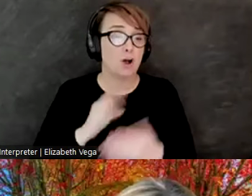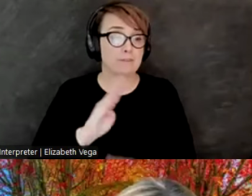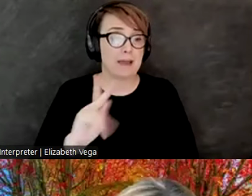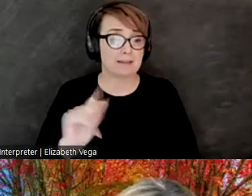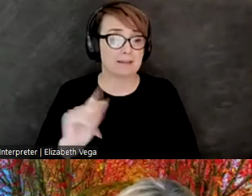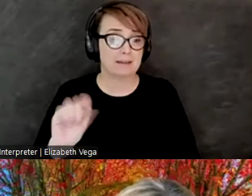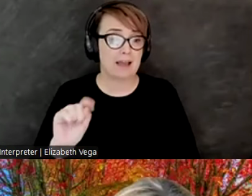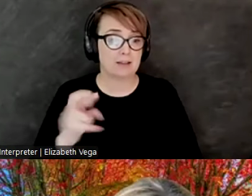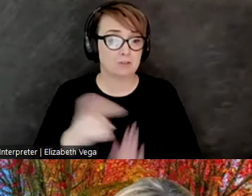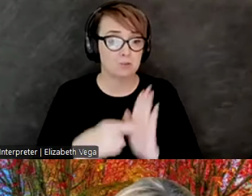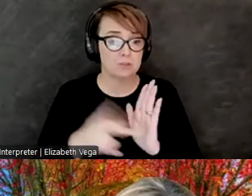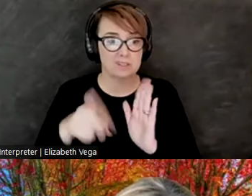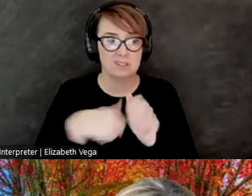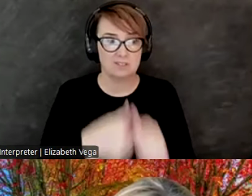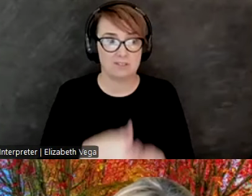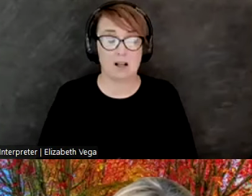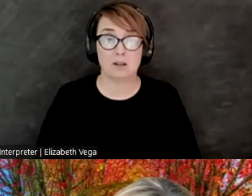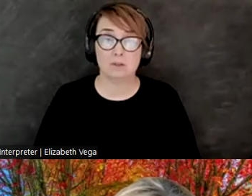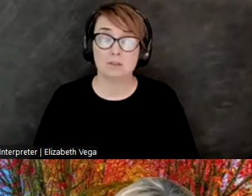need to abide by.